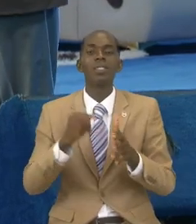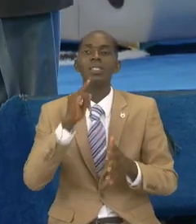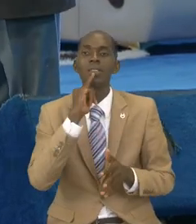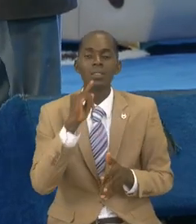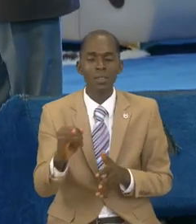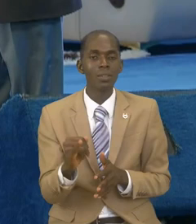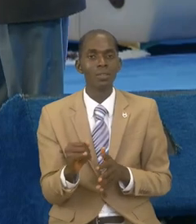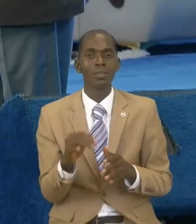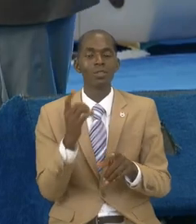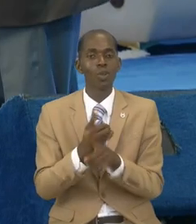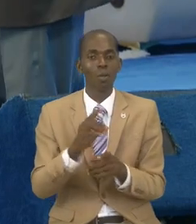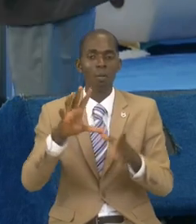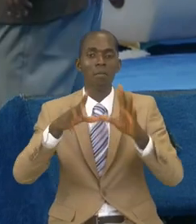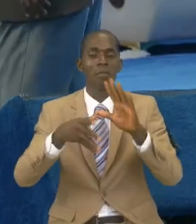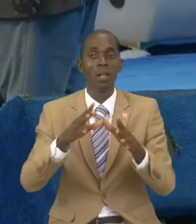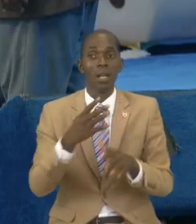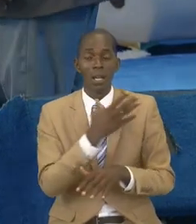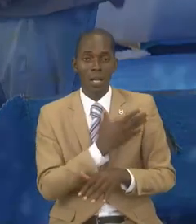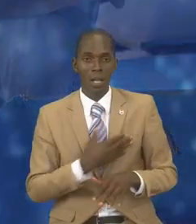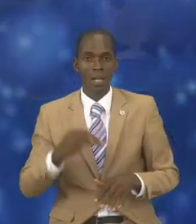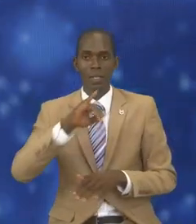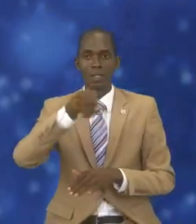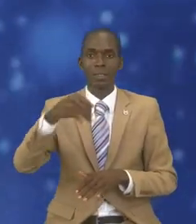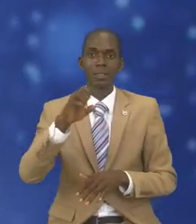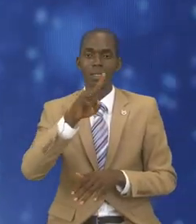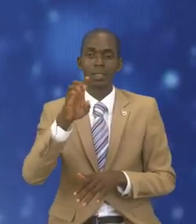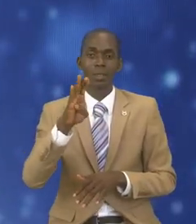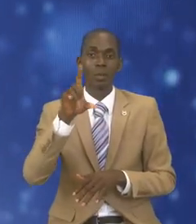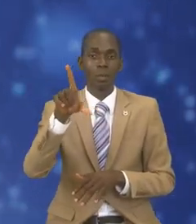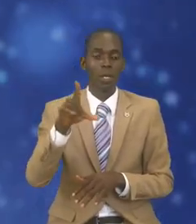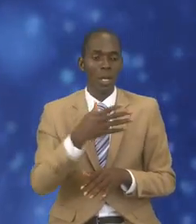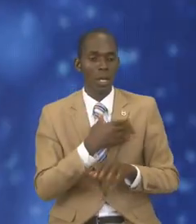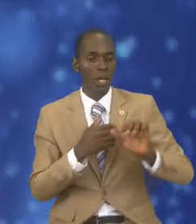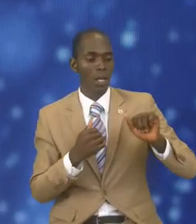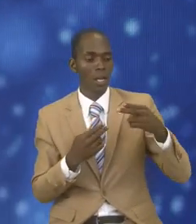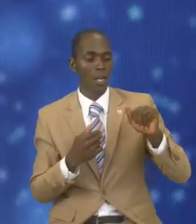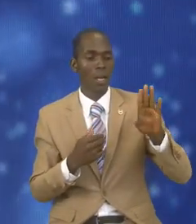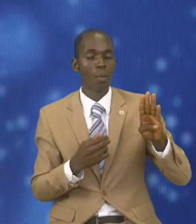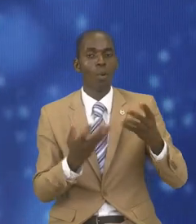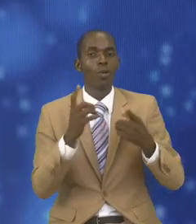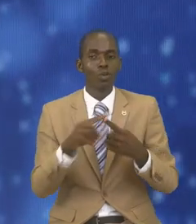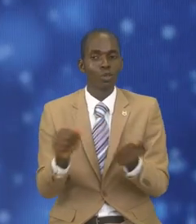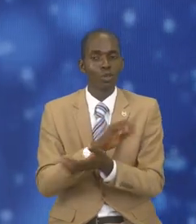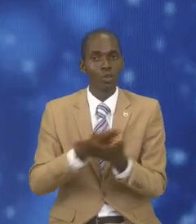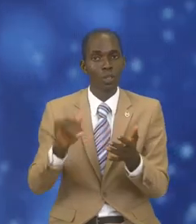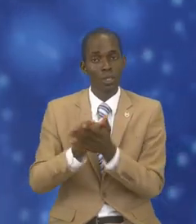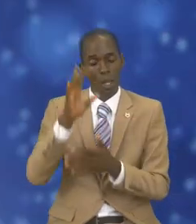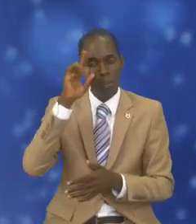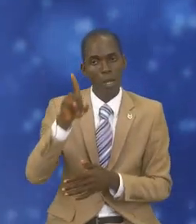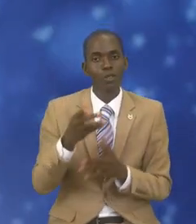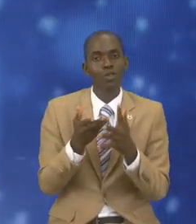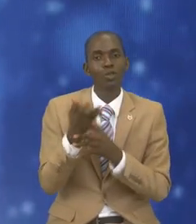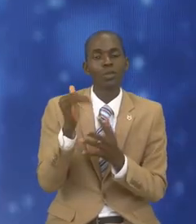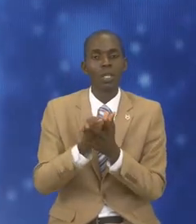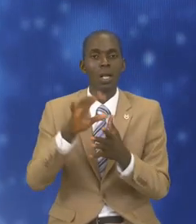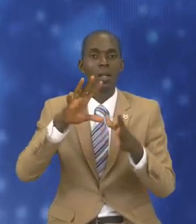Jezebel and Ahab wanted to destroy that Naboth for by the flattery. And